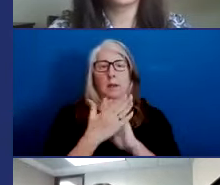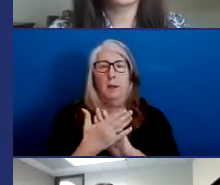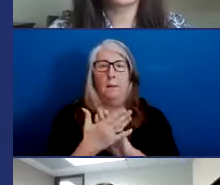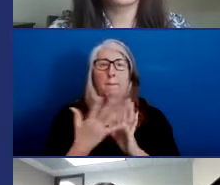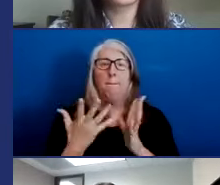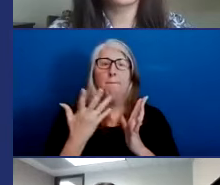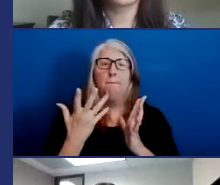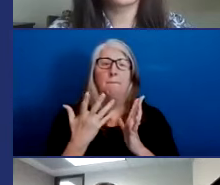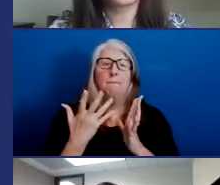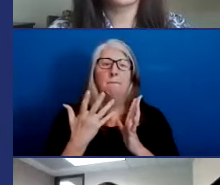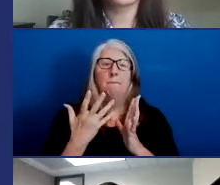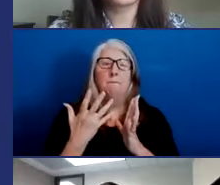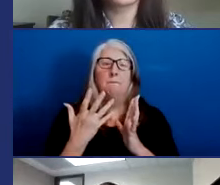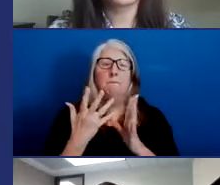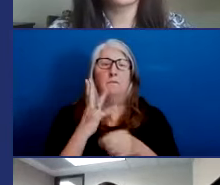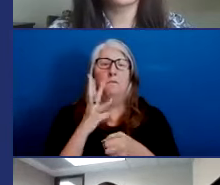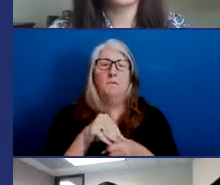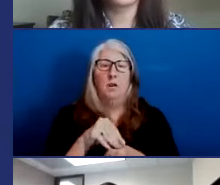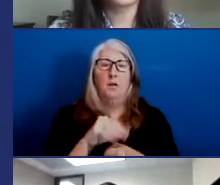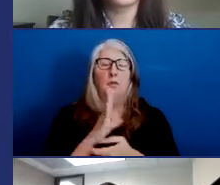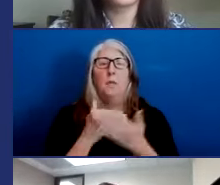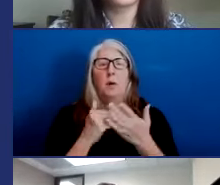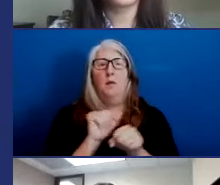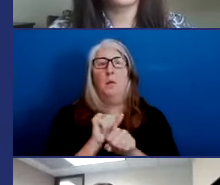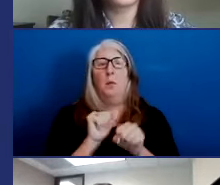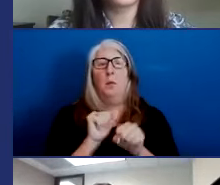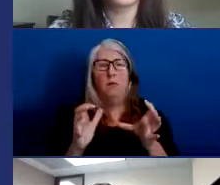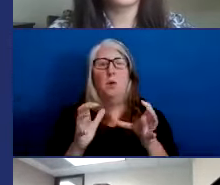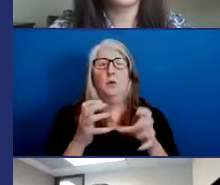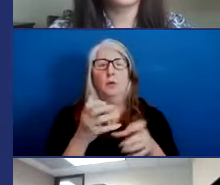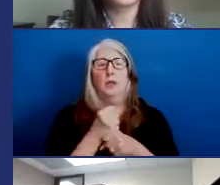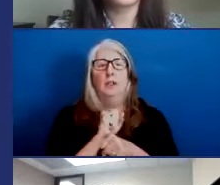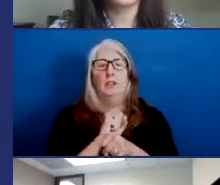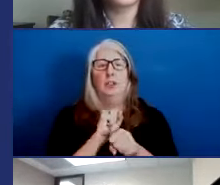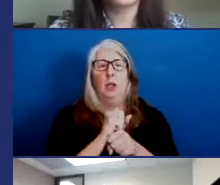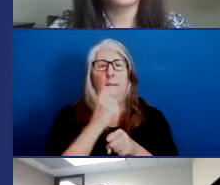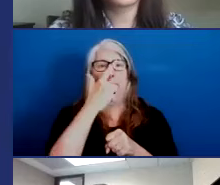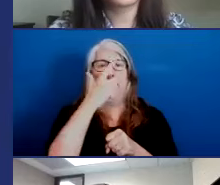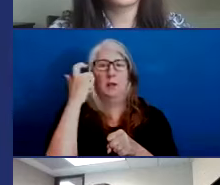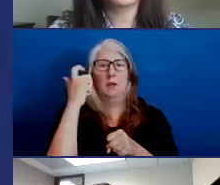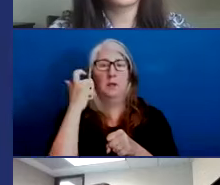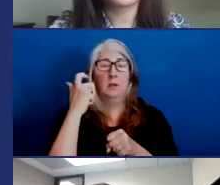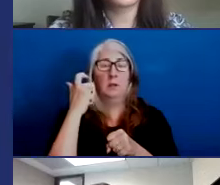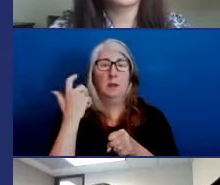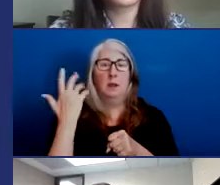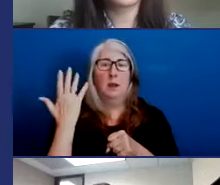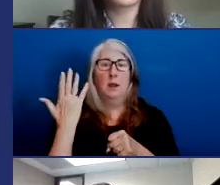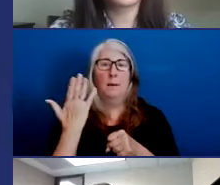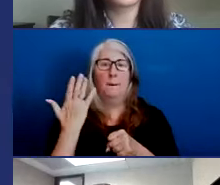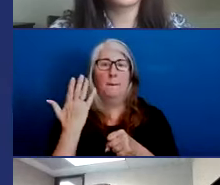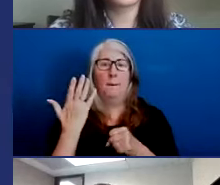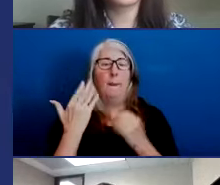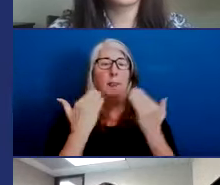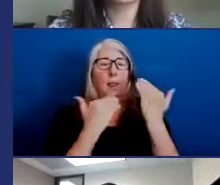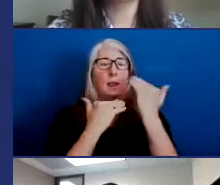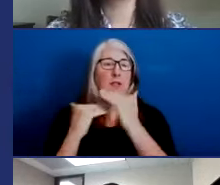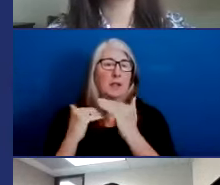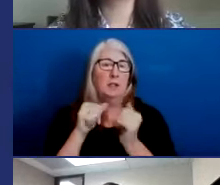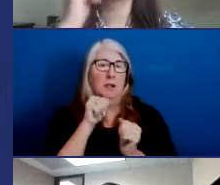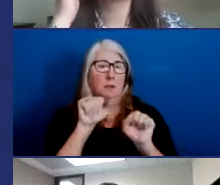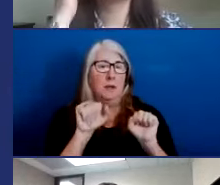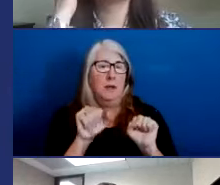be part of the workforce or obtain employment due to, for instance, limitations on not being able